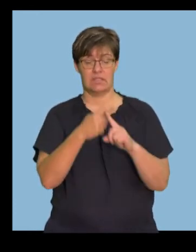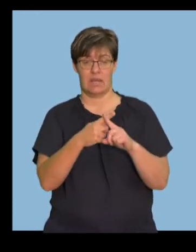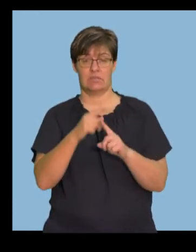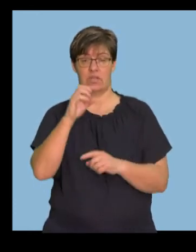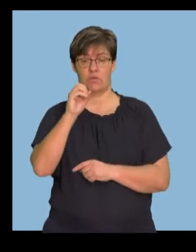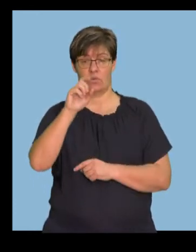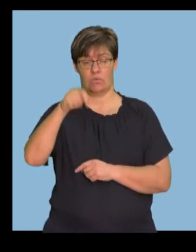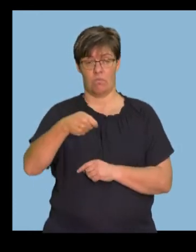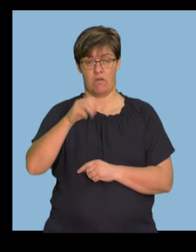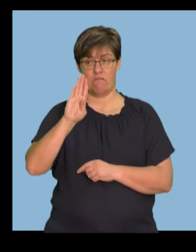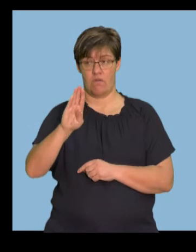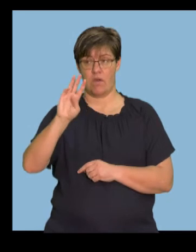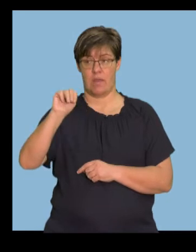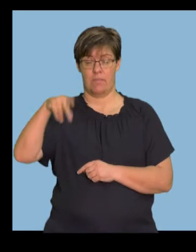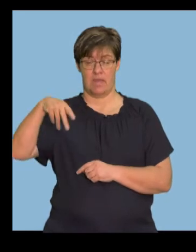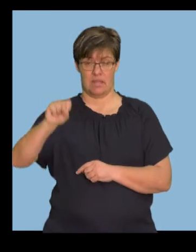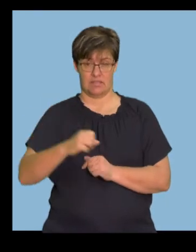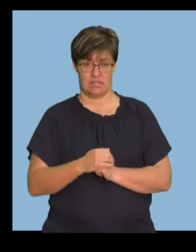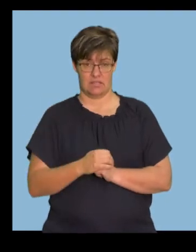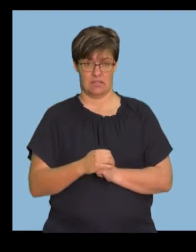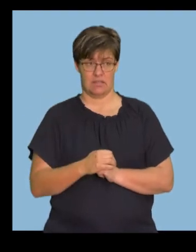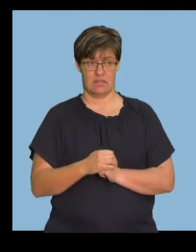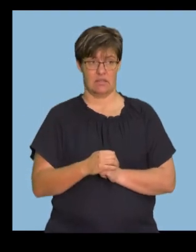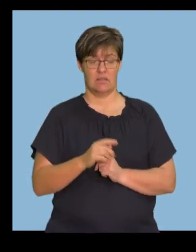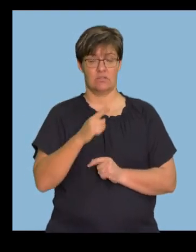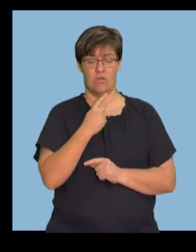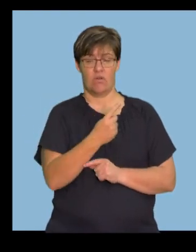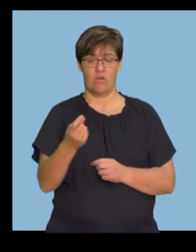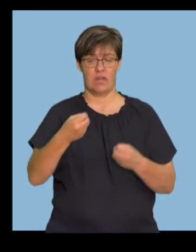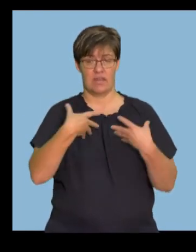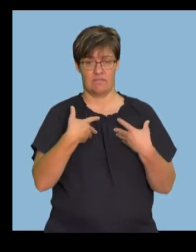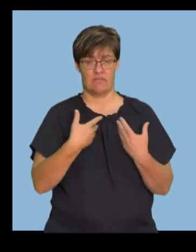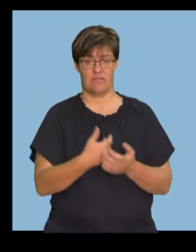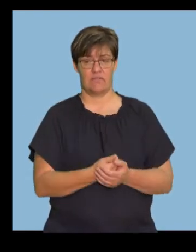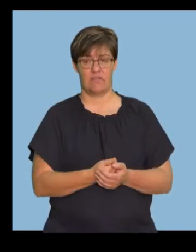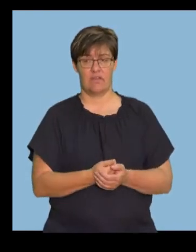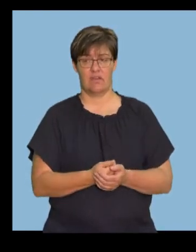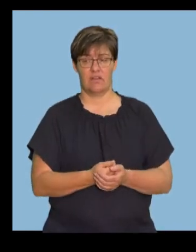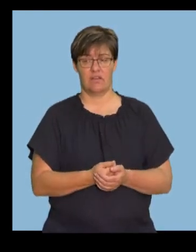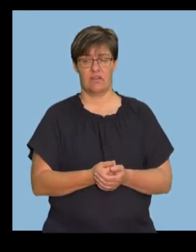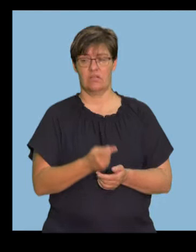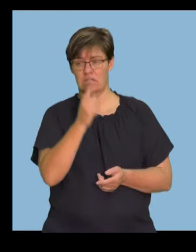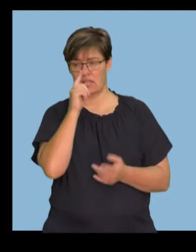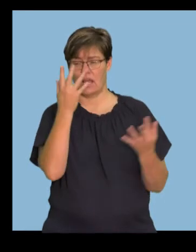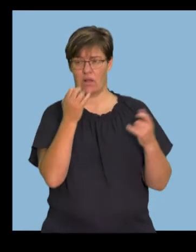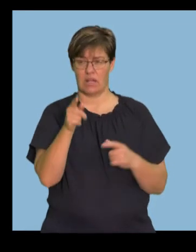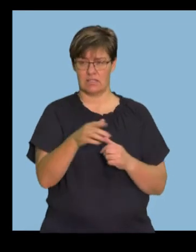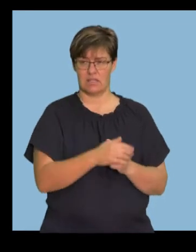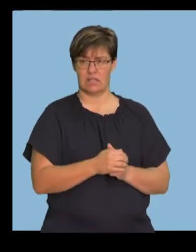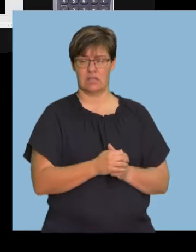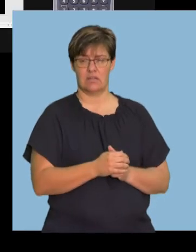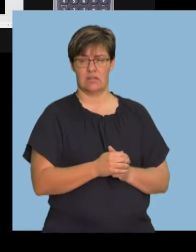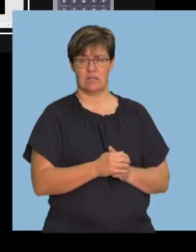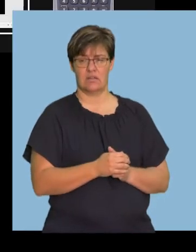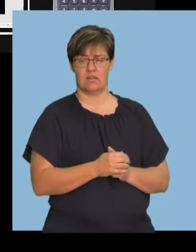4 volts multiplied by 0.4 amperes. So this P1 actually gives us, if we quickly go to